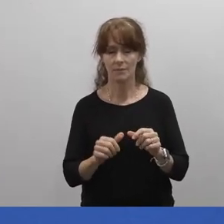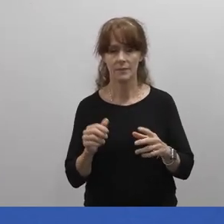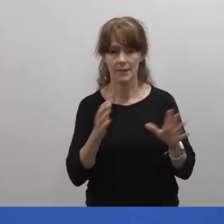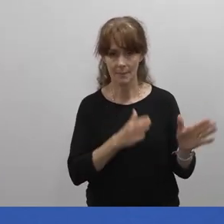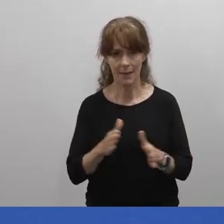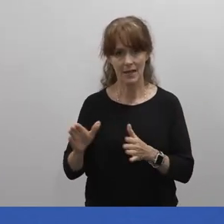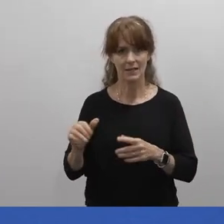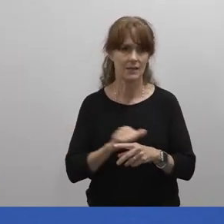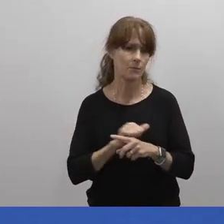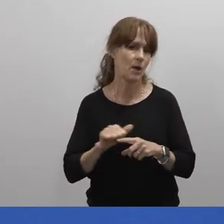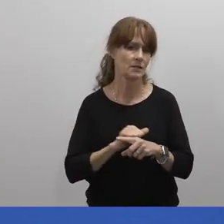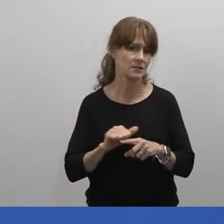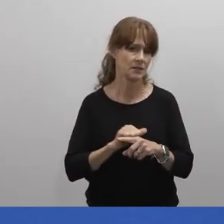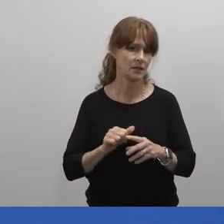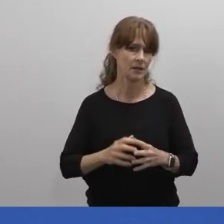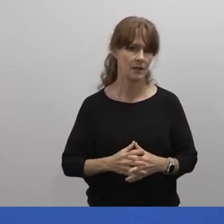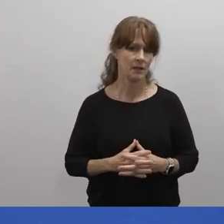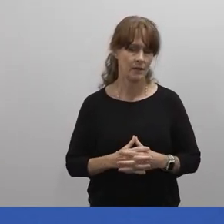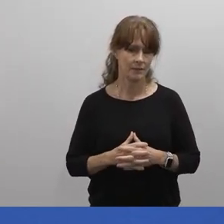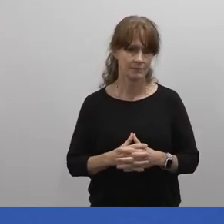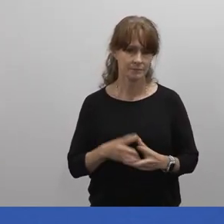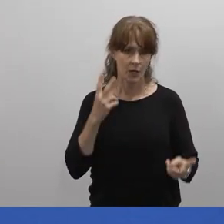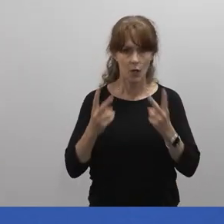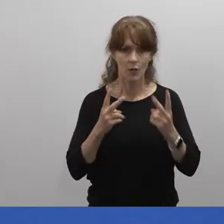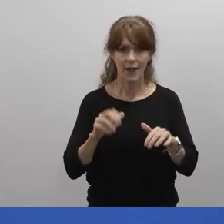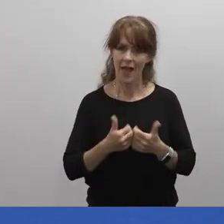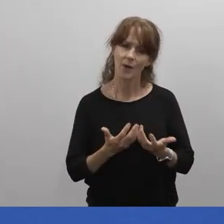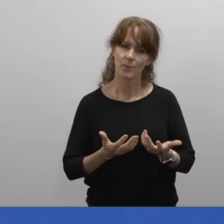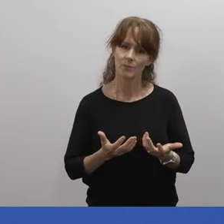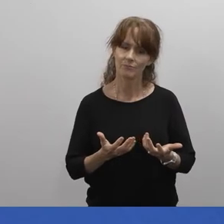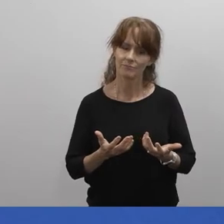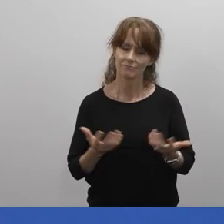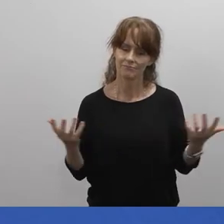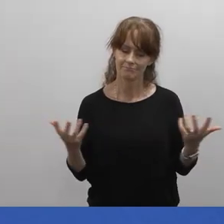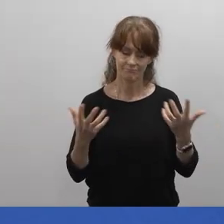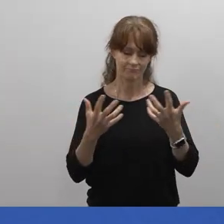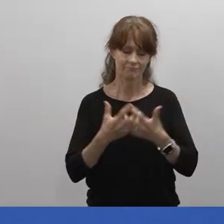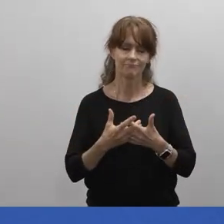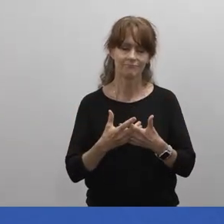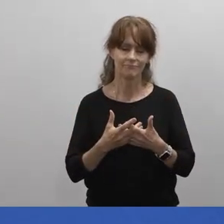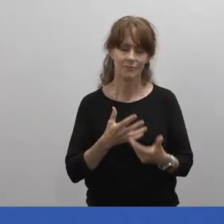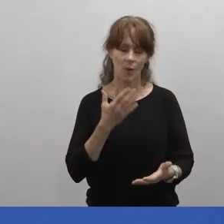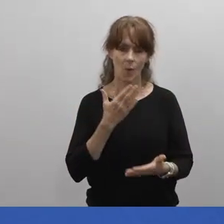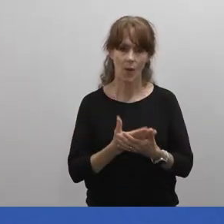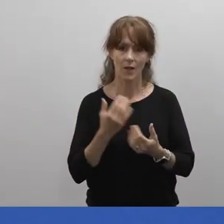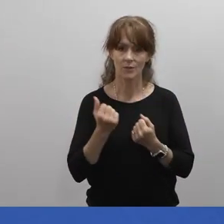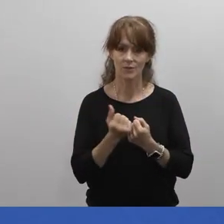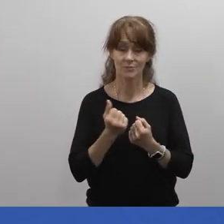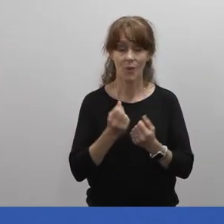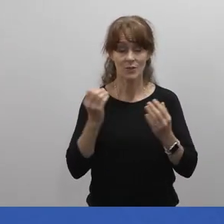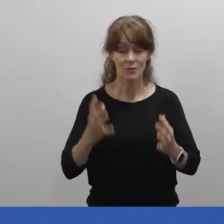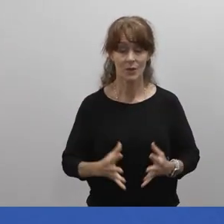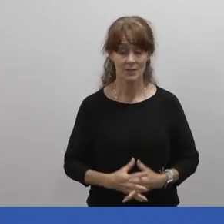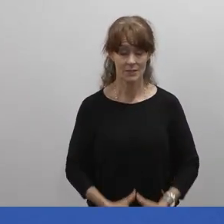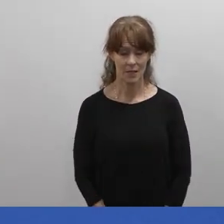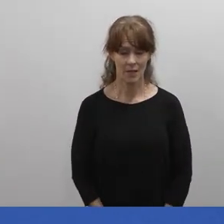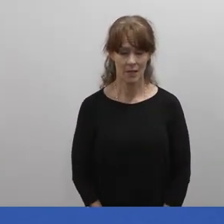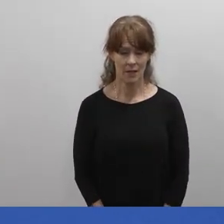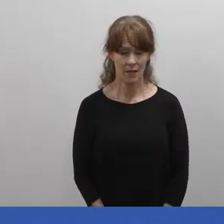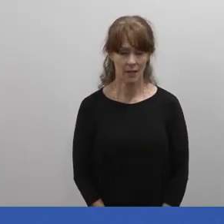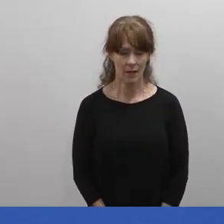practicing to look at how those can match up really well to support students.